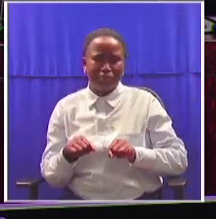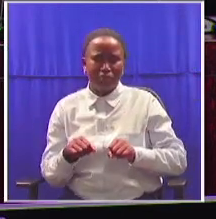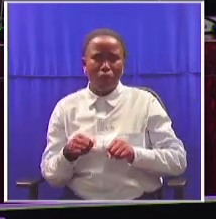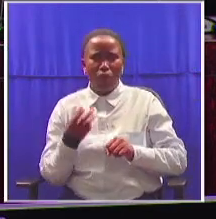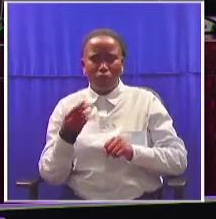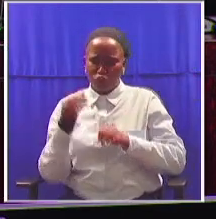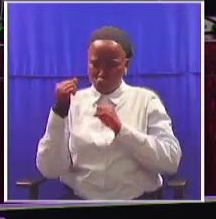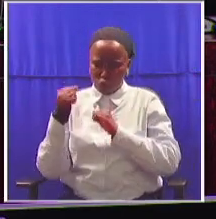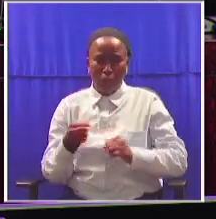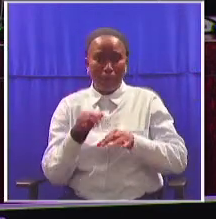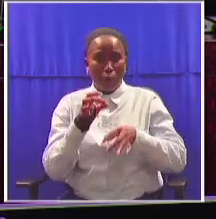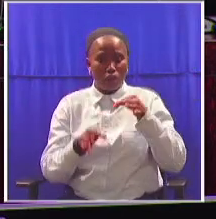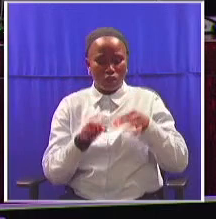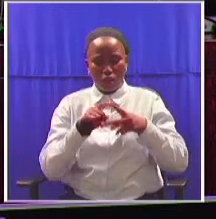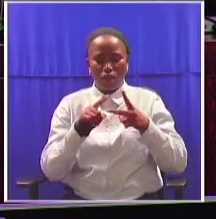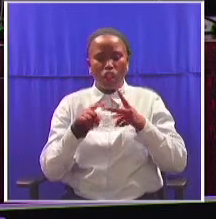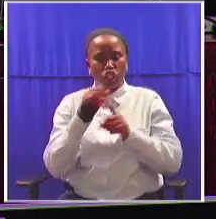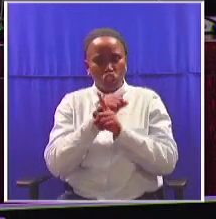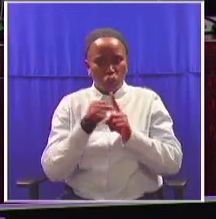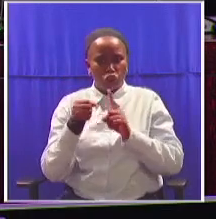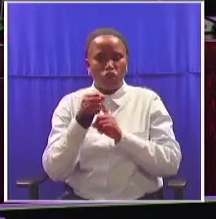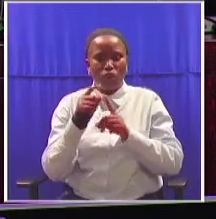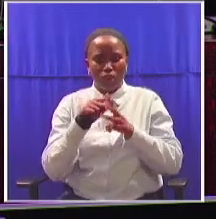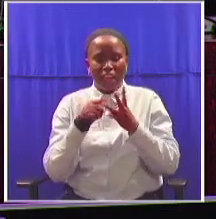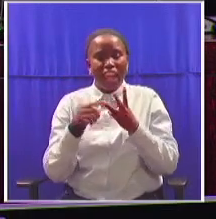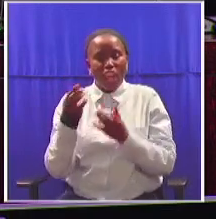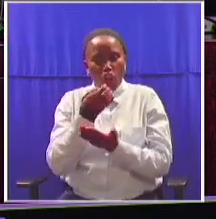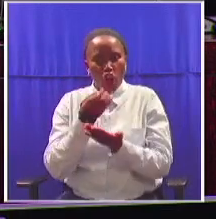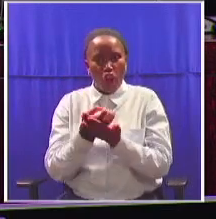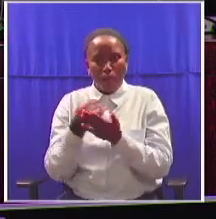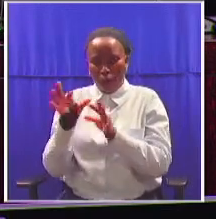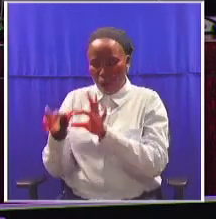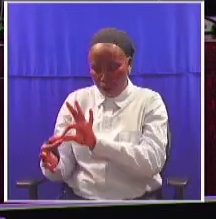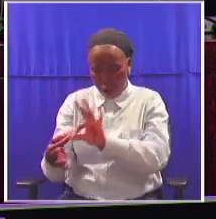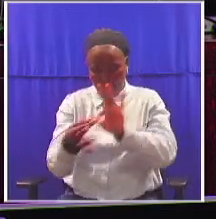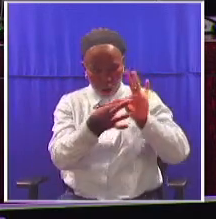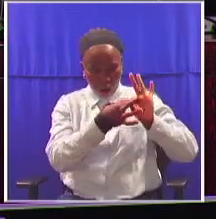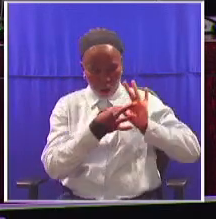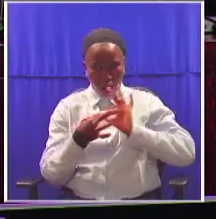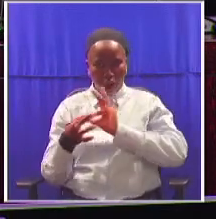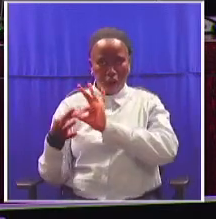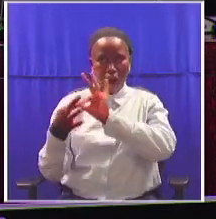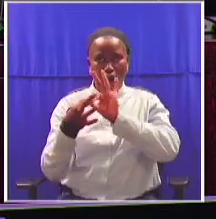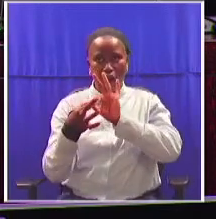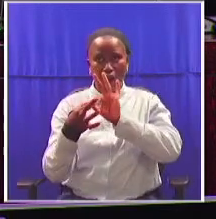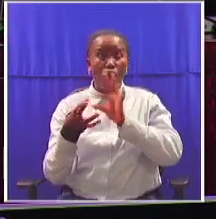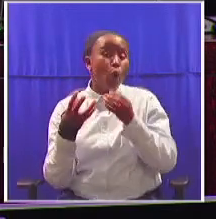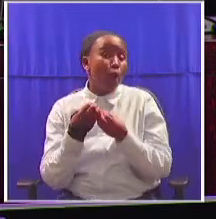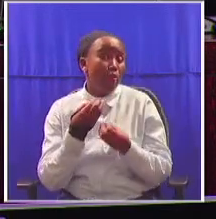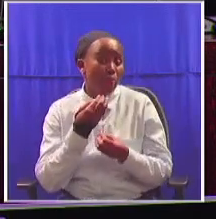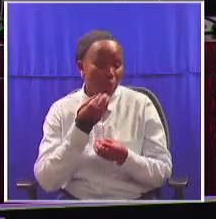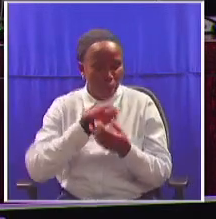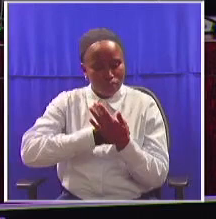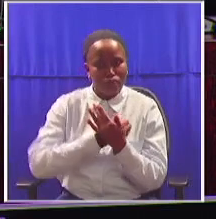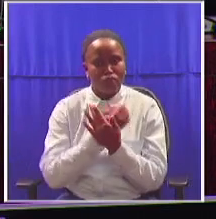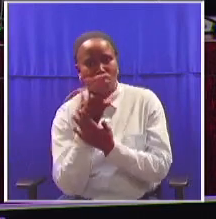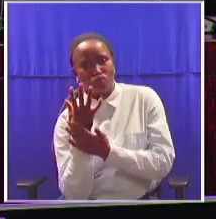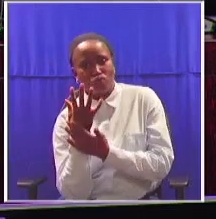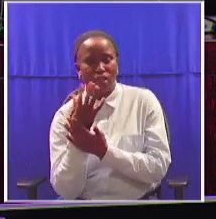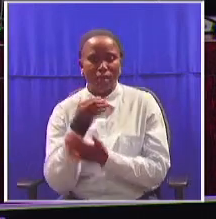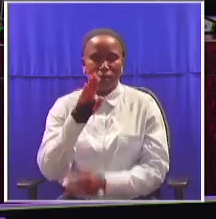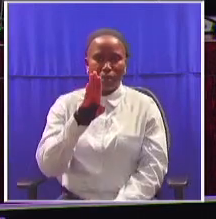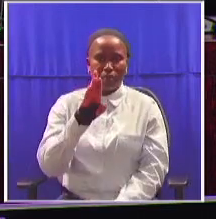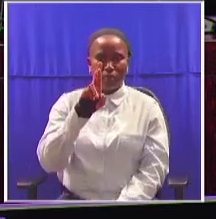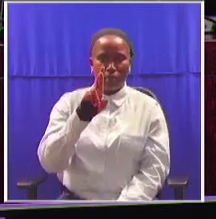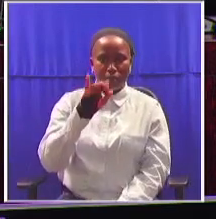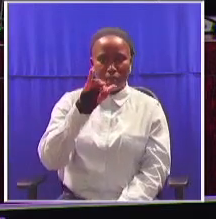political, social, and economic ties with fellow BRICS countries, which this summit will